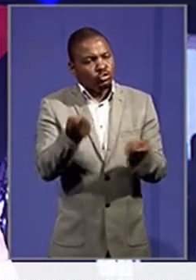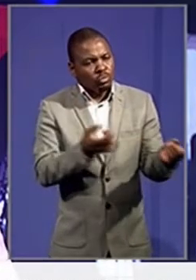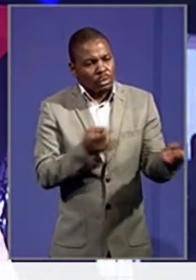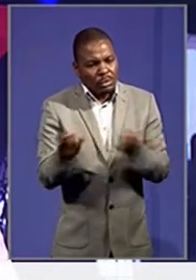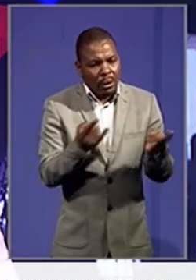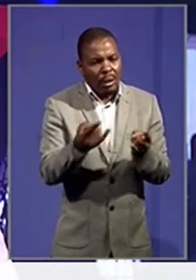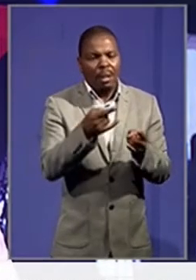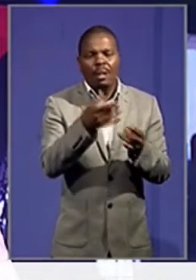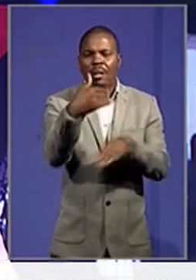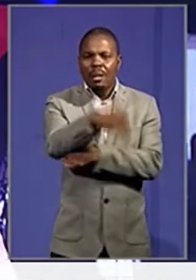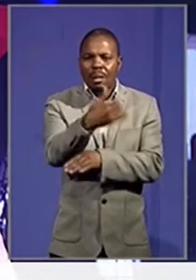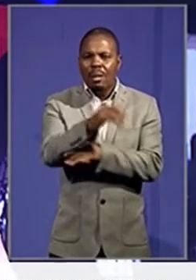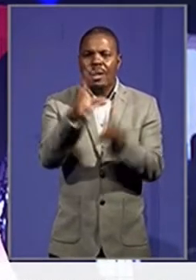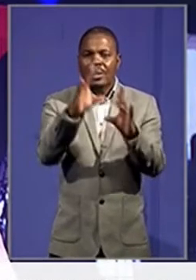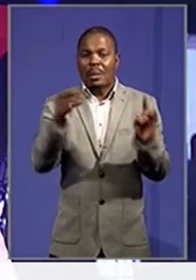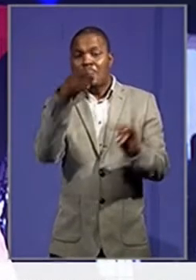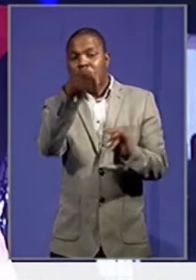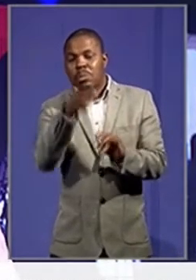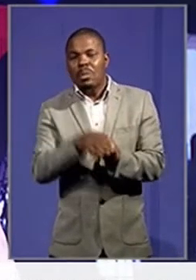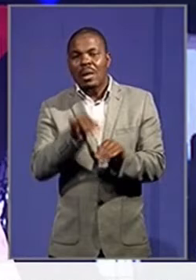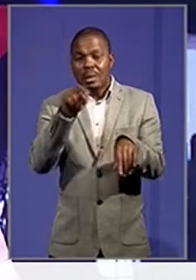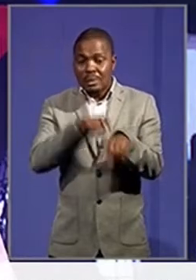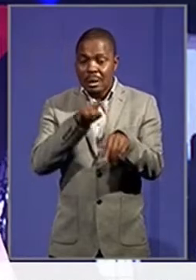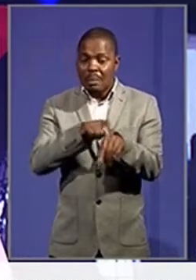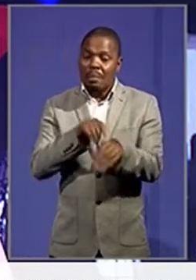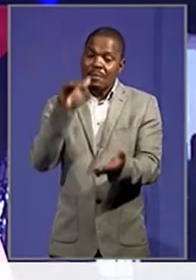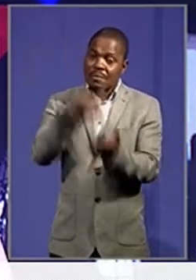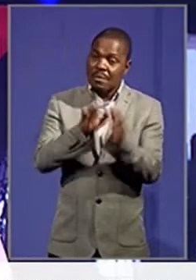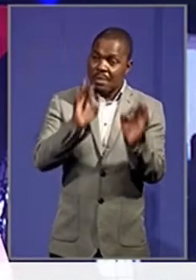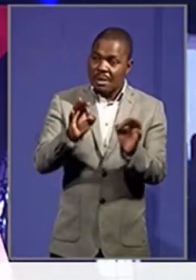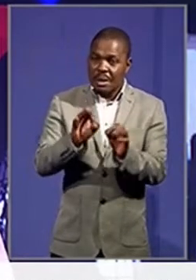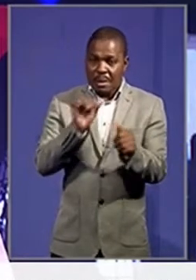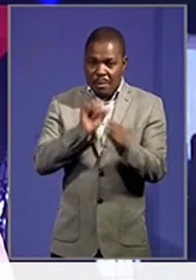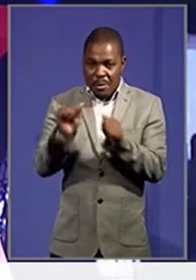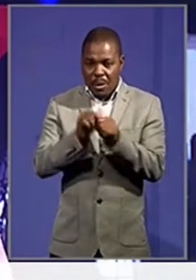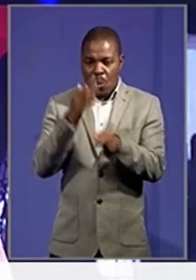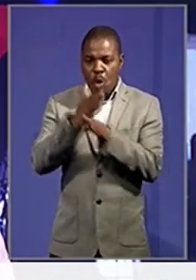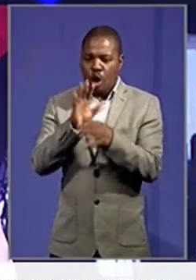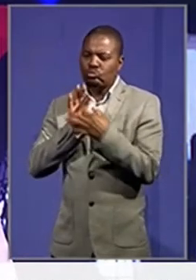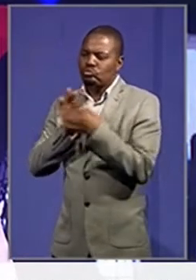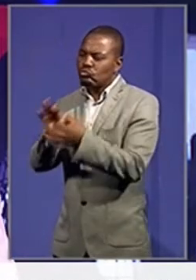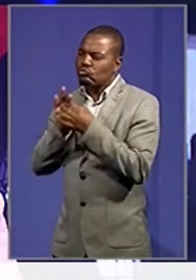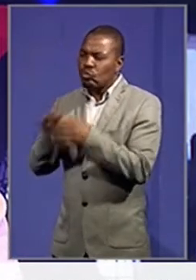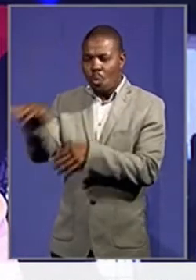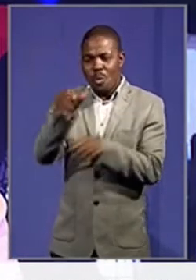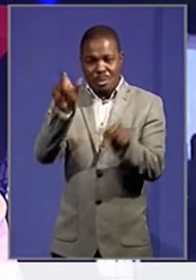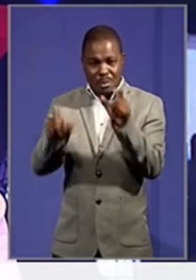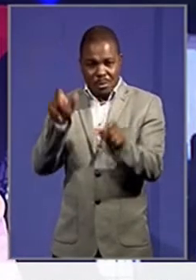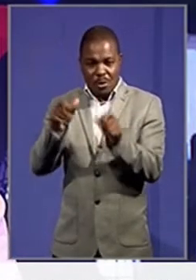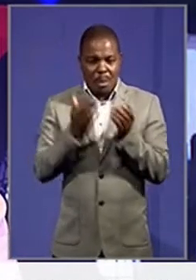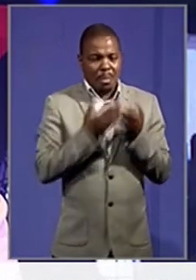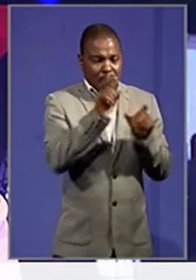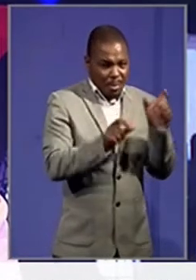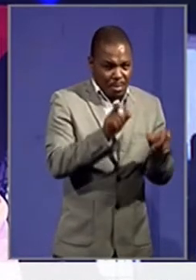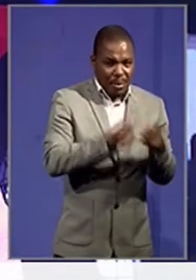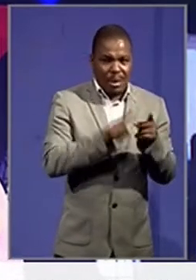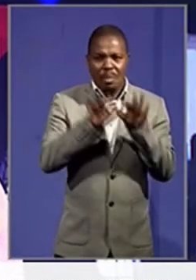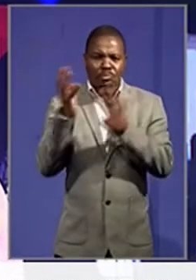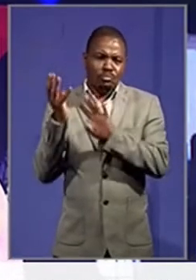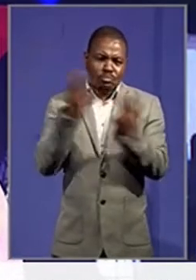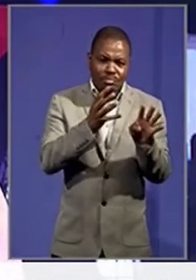ba thusegang kaka e ditediamo ga letle ka nako e lokileng ntho e lokileng kore ga re ka sebedisana ka mmoo jwale ka batho go tloa batho ba gasang go tla le batho ba tlileng